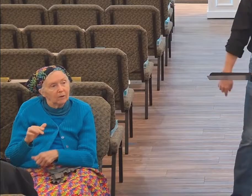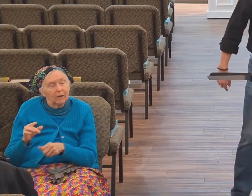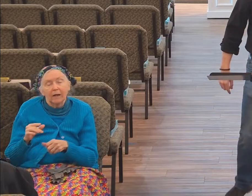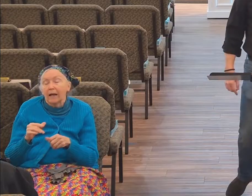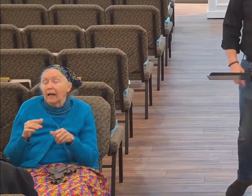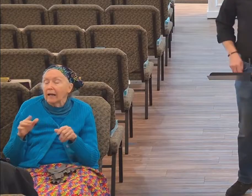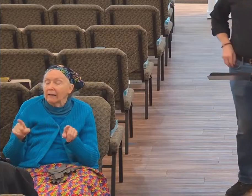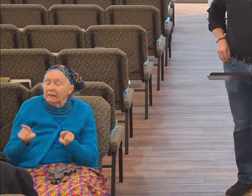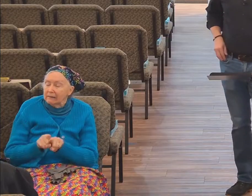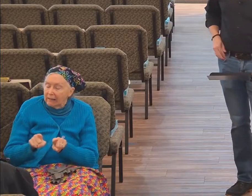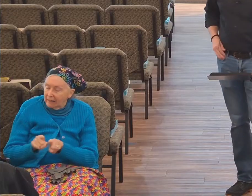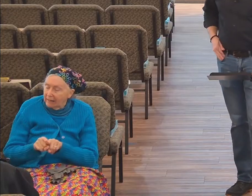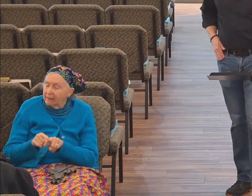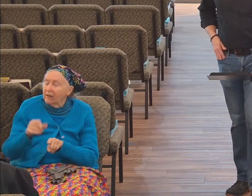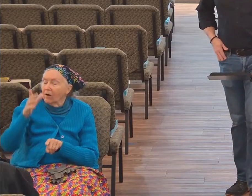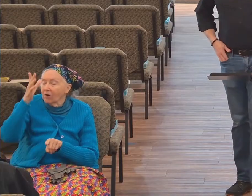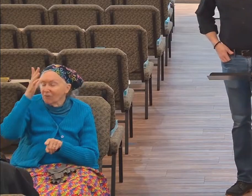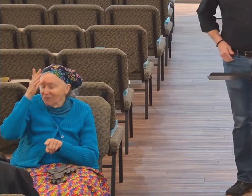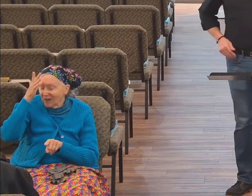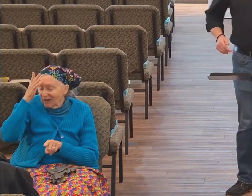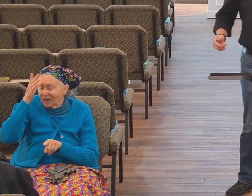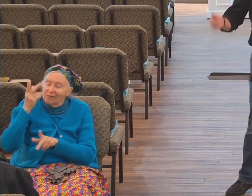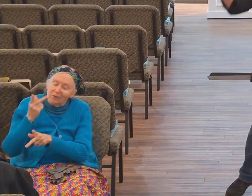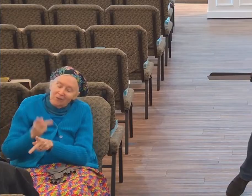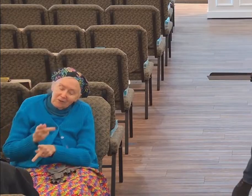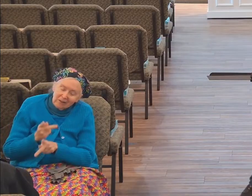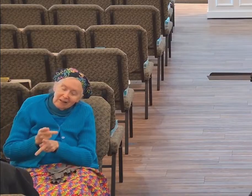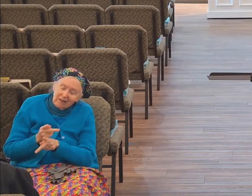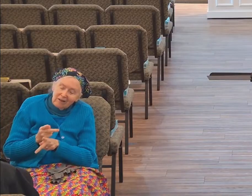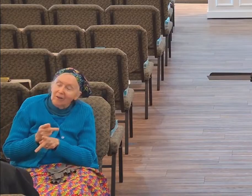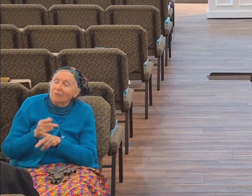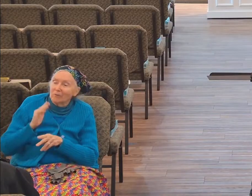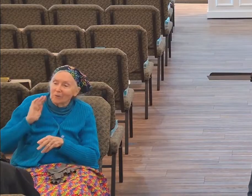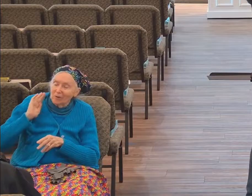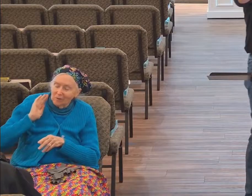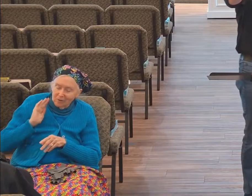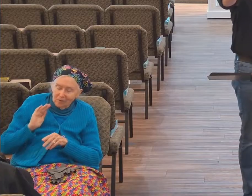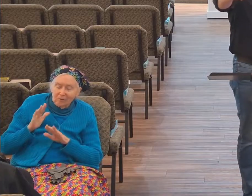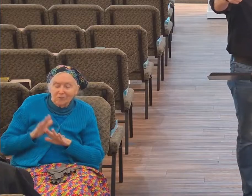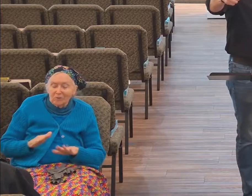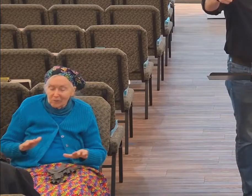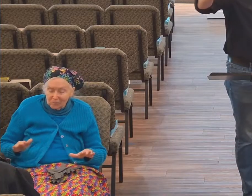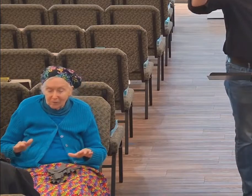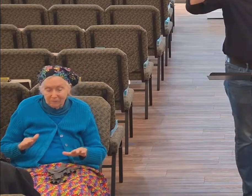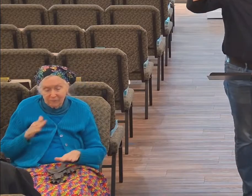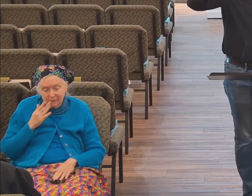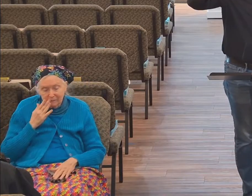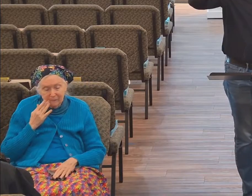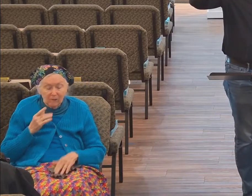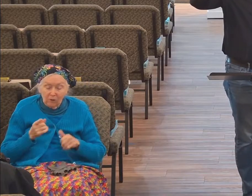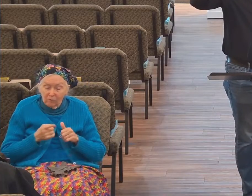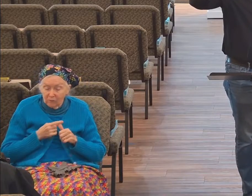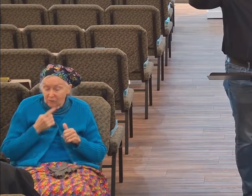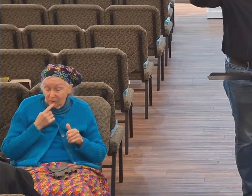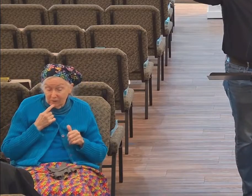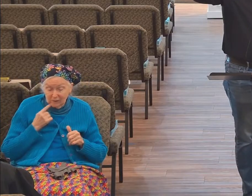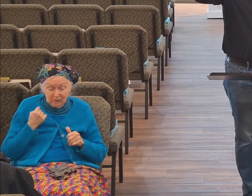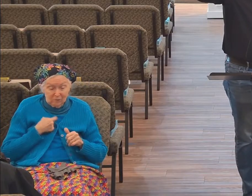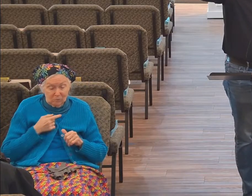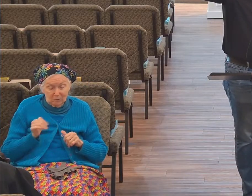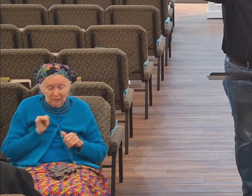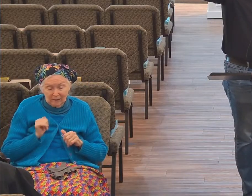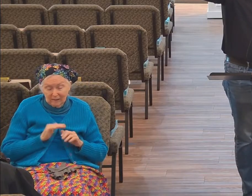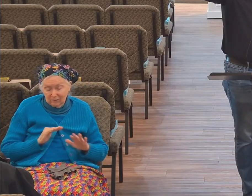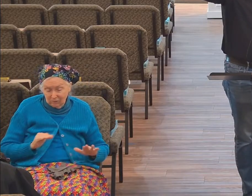Father treats his own children. Wait a minute. Verse 7, okay, so he first uses children. And then he says, verse